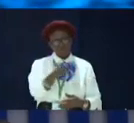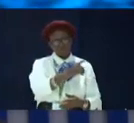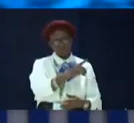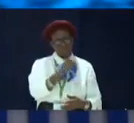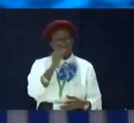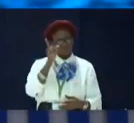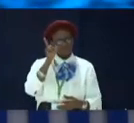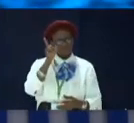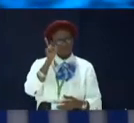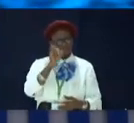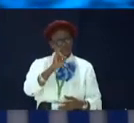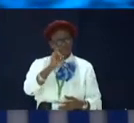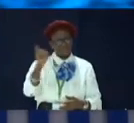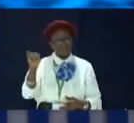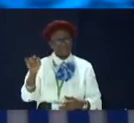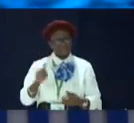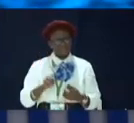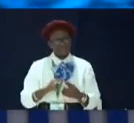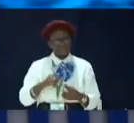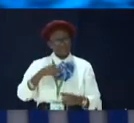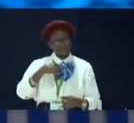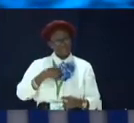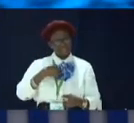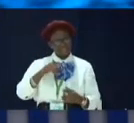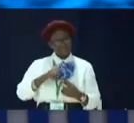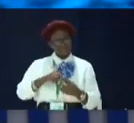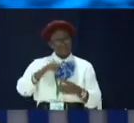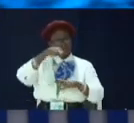listening to me tonight,